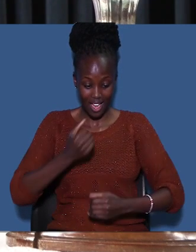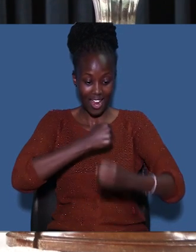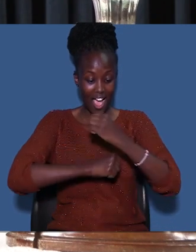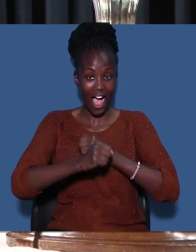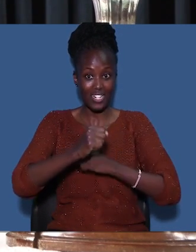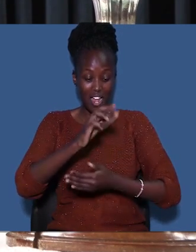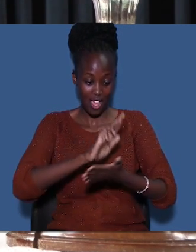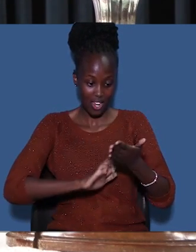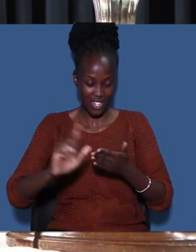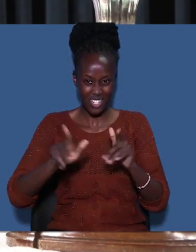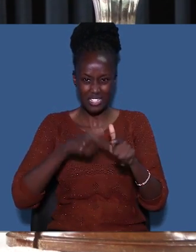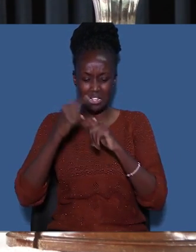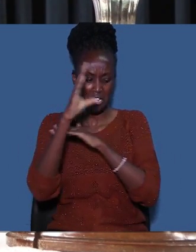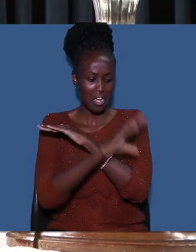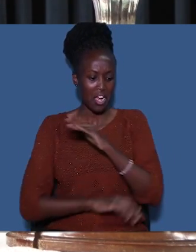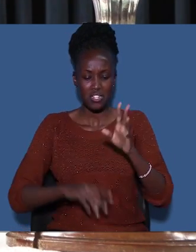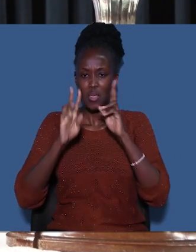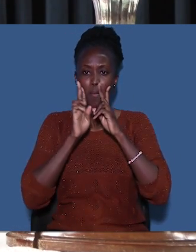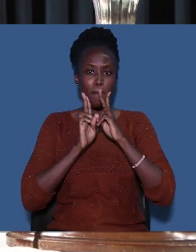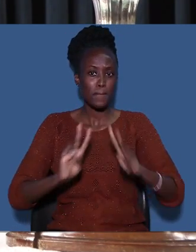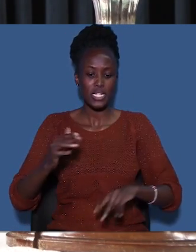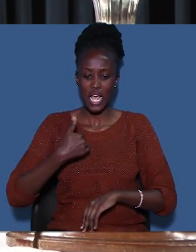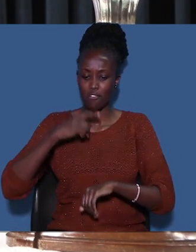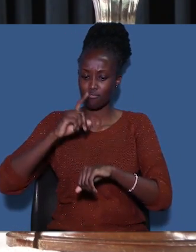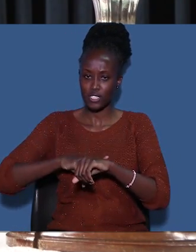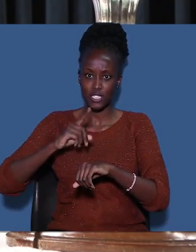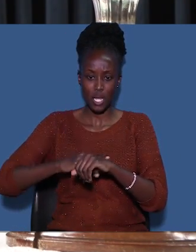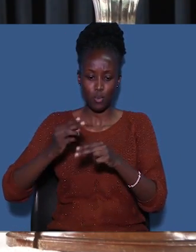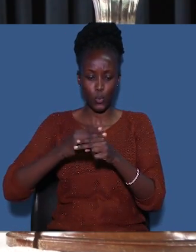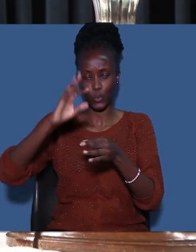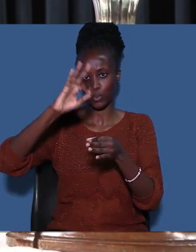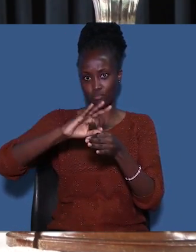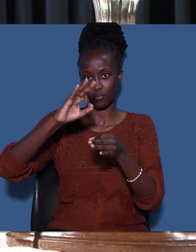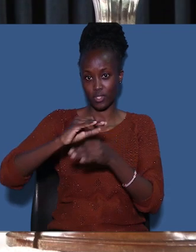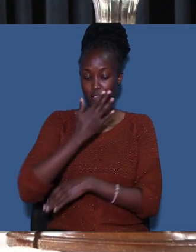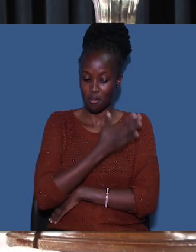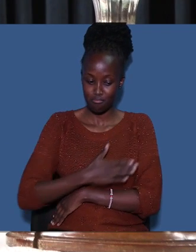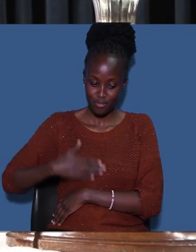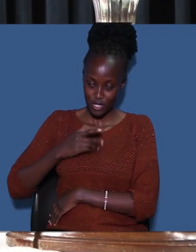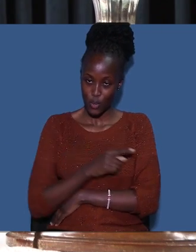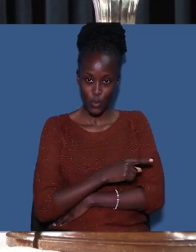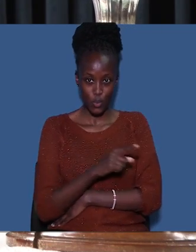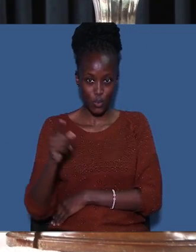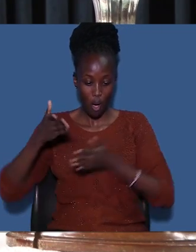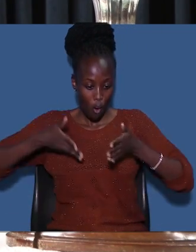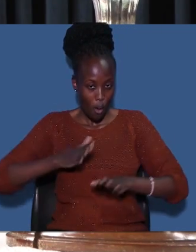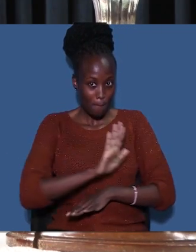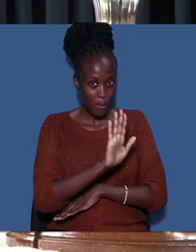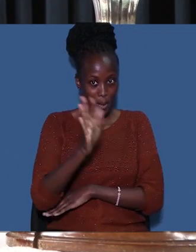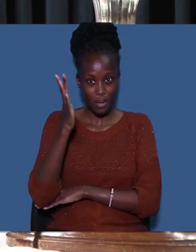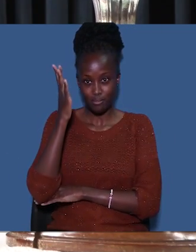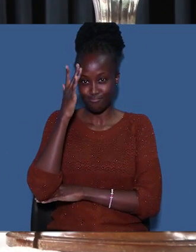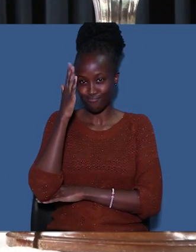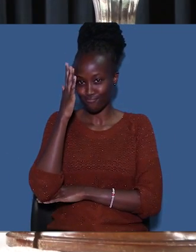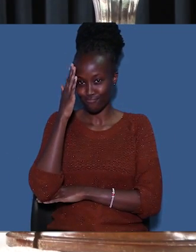be peace in our nation in the forthcoming elections. Let us consider our ways and check our thought